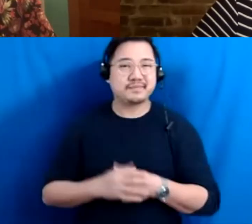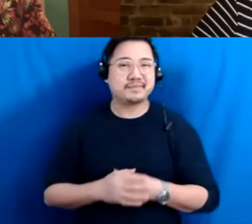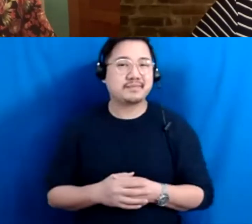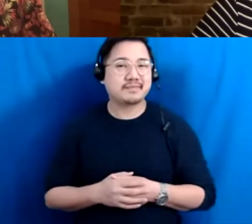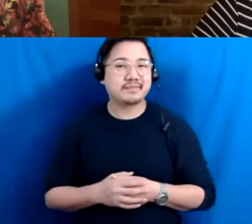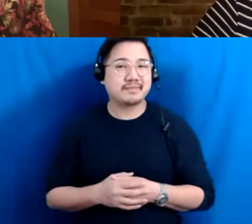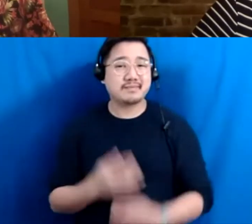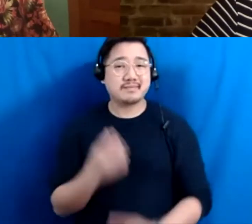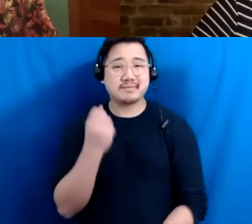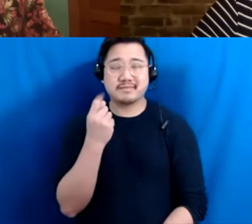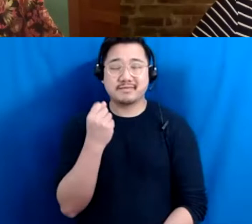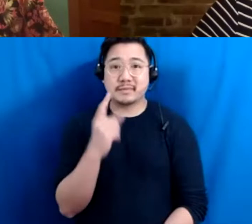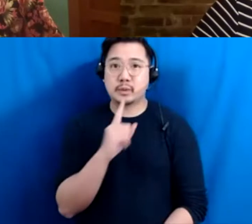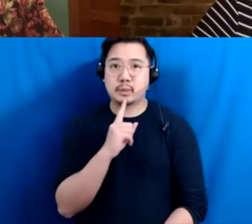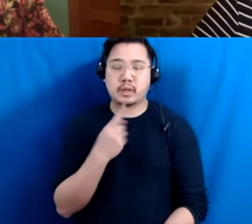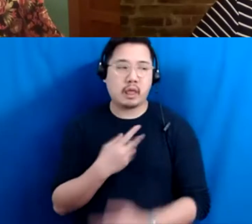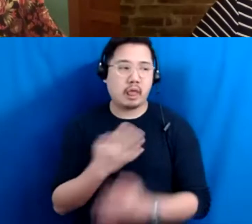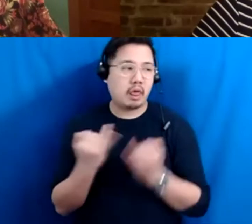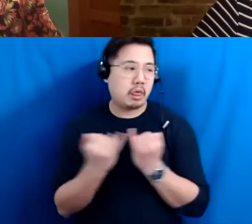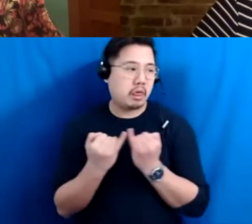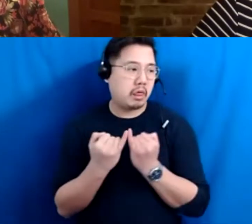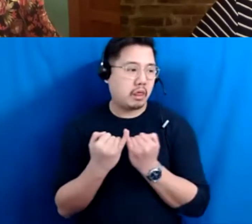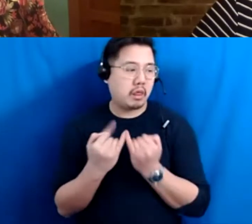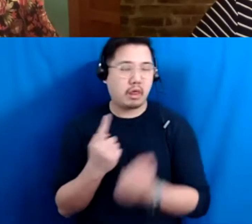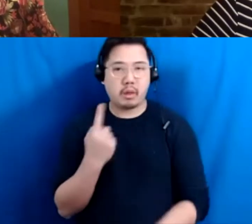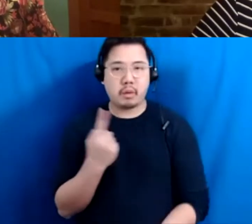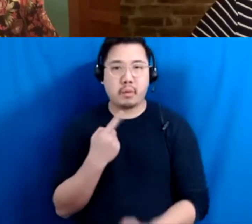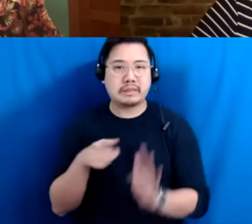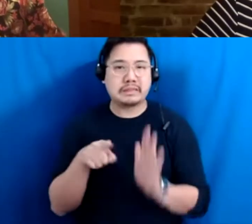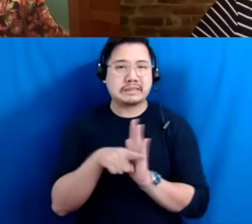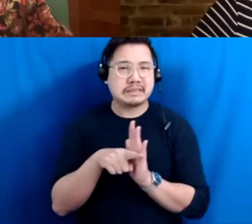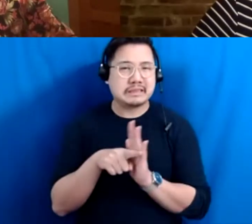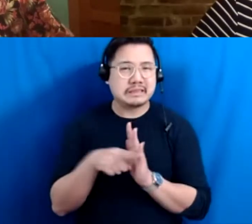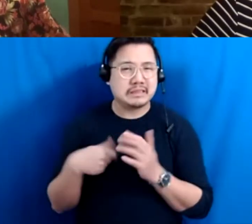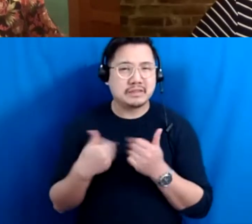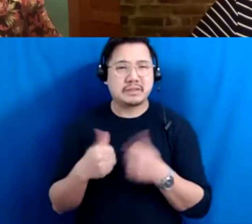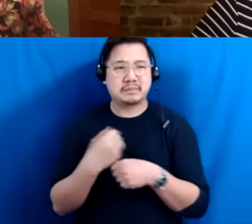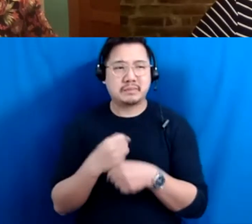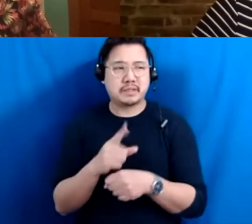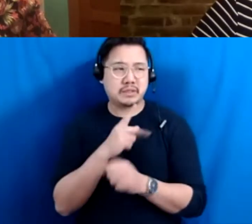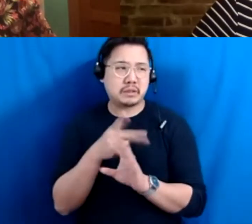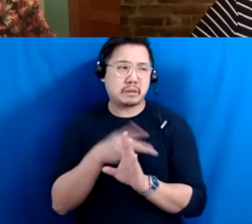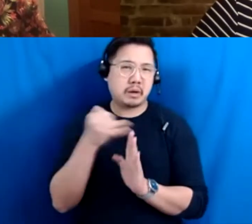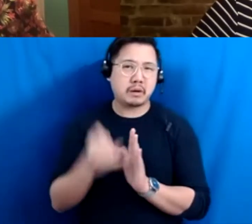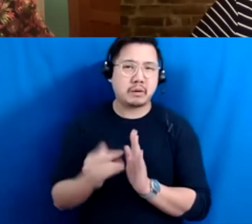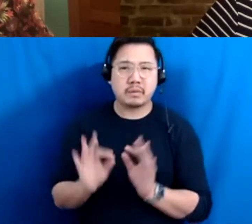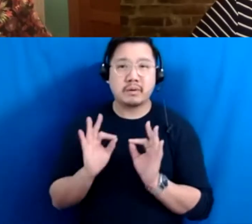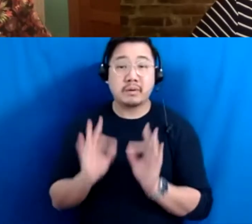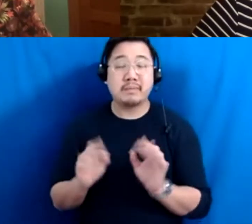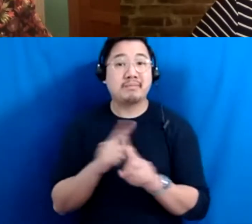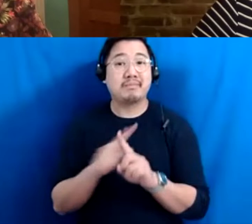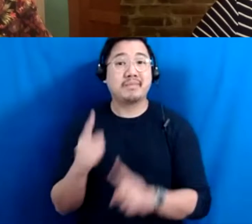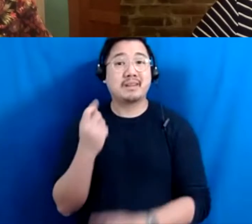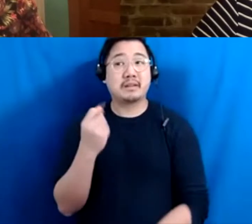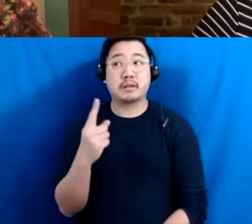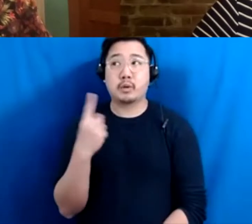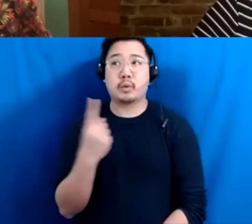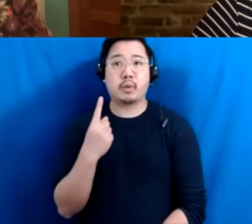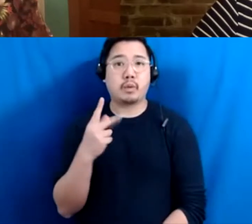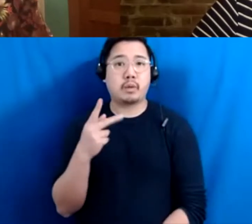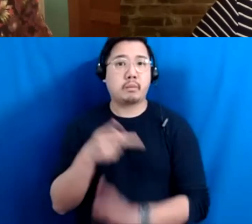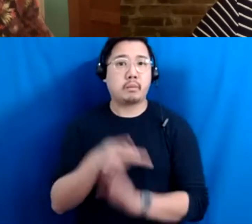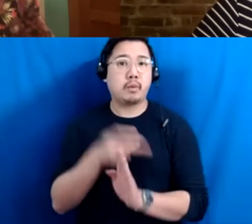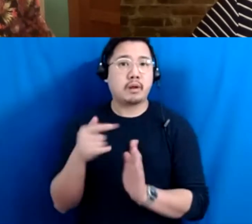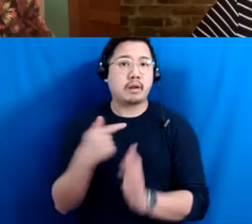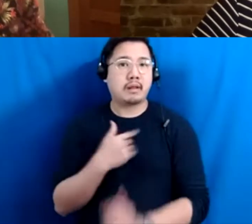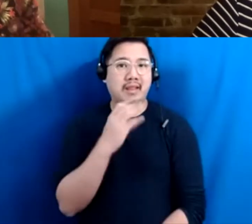bad self-talk, around the idea of trying to do the project. And yet really it was the only project I was interested in at the time. And the